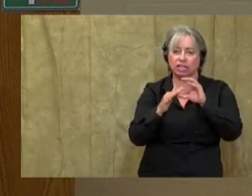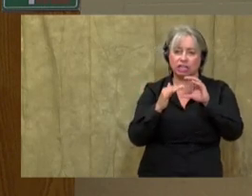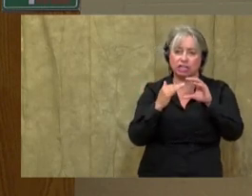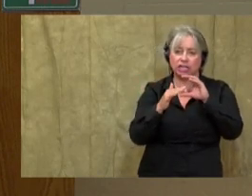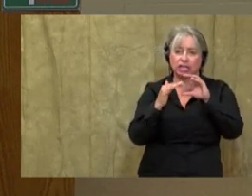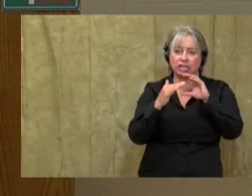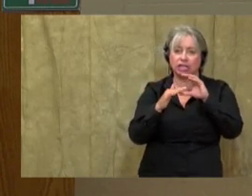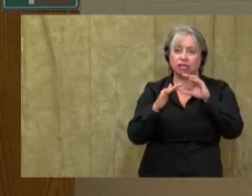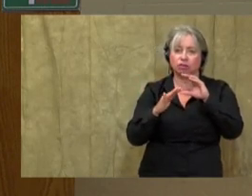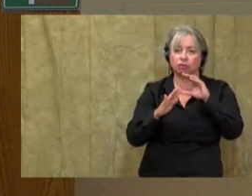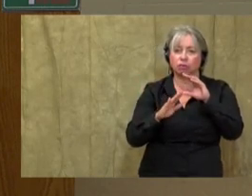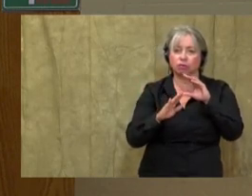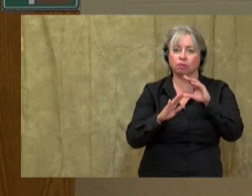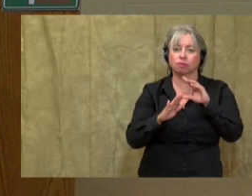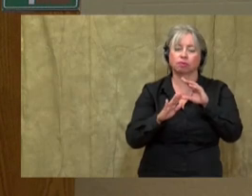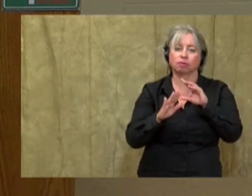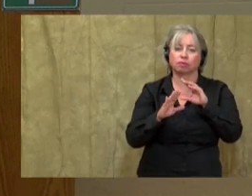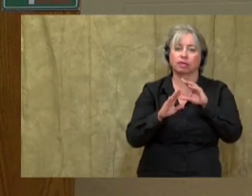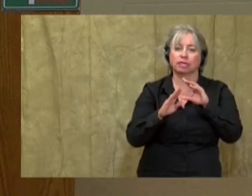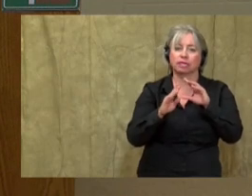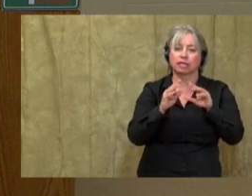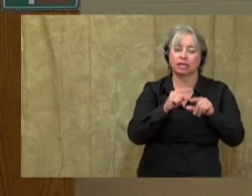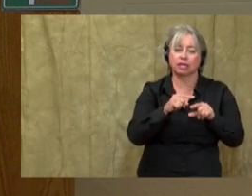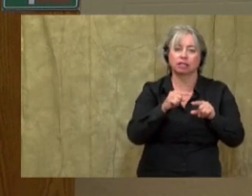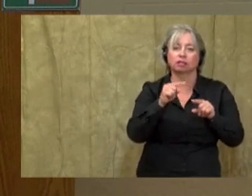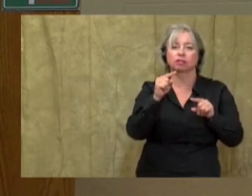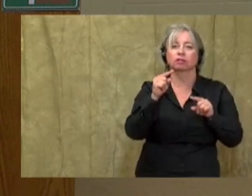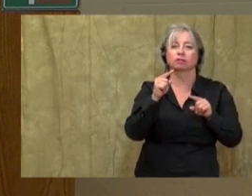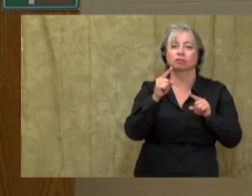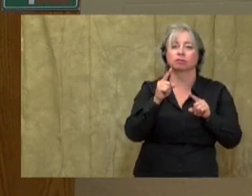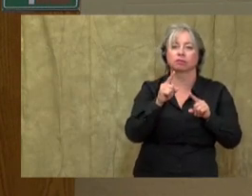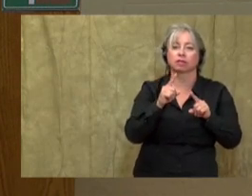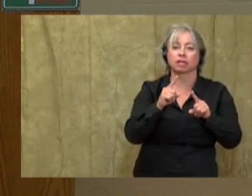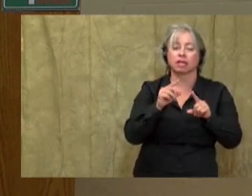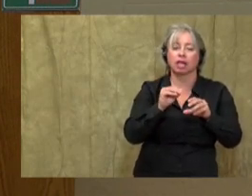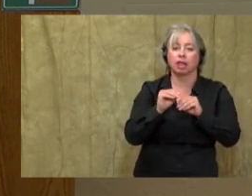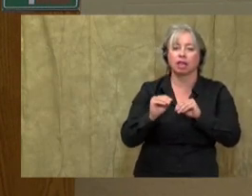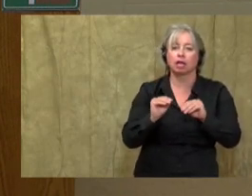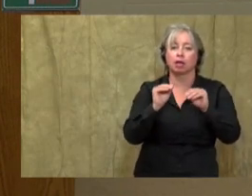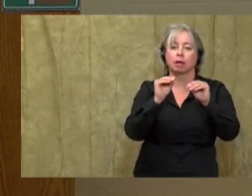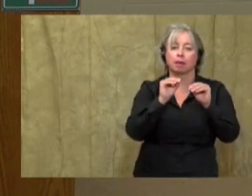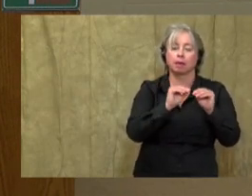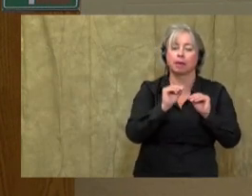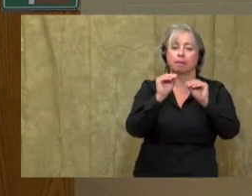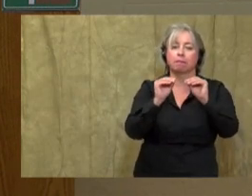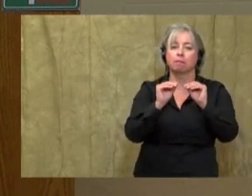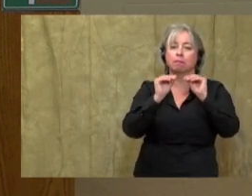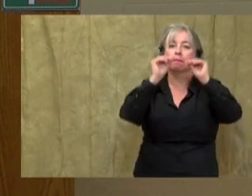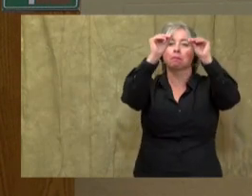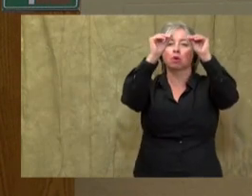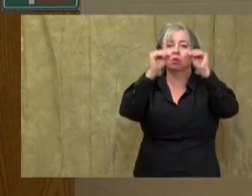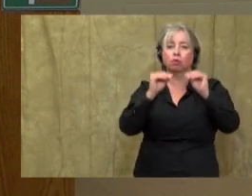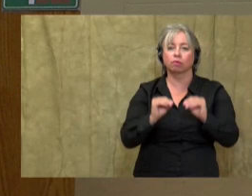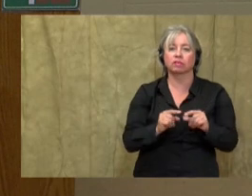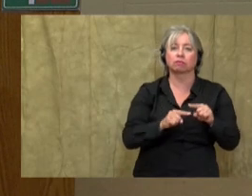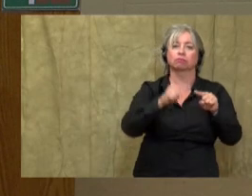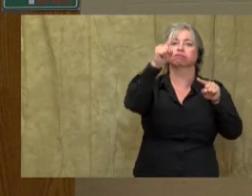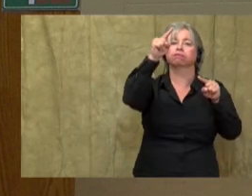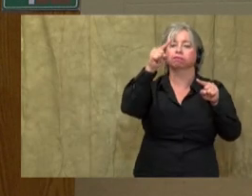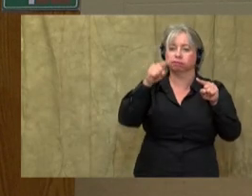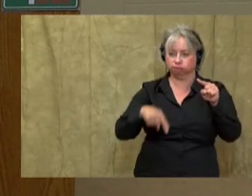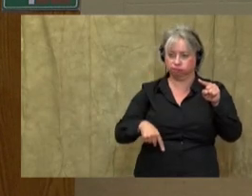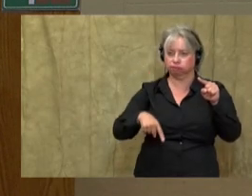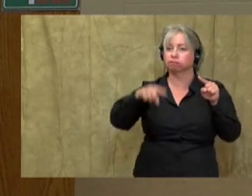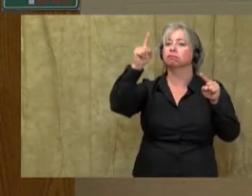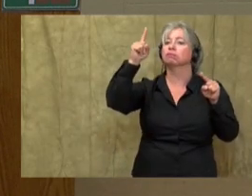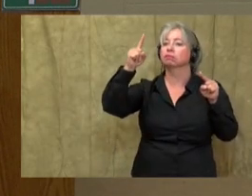matter, and then the matter will go back into its resting place. The energy moves in an up and down motion. I'm going to show you that in just a second with a